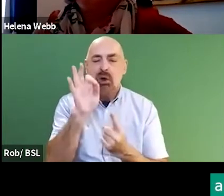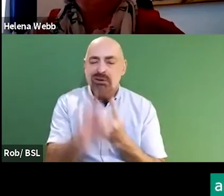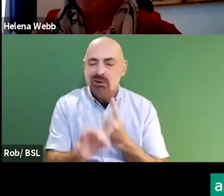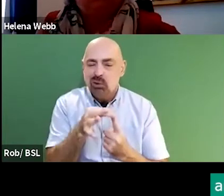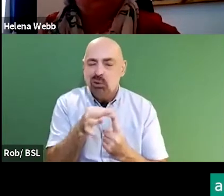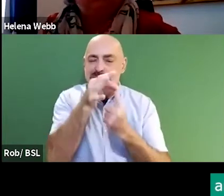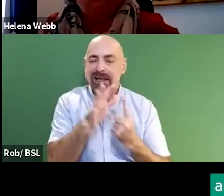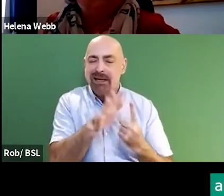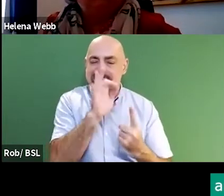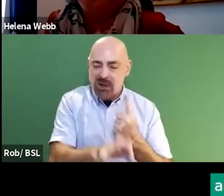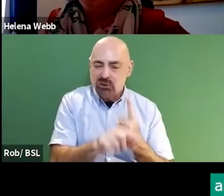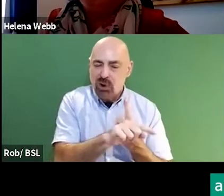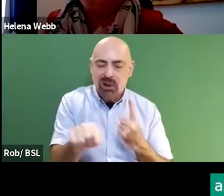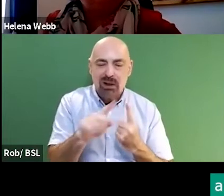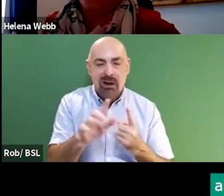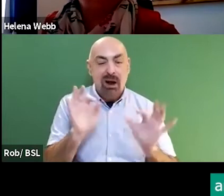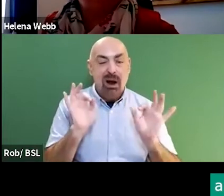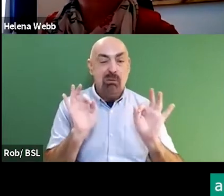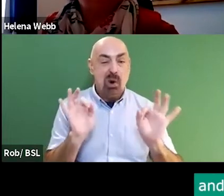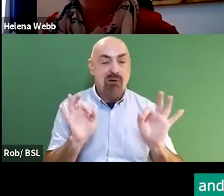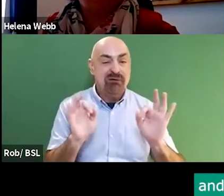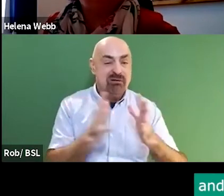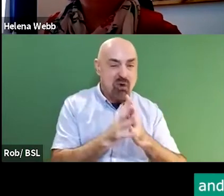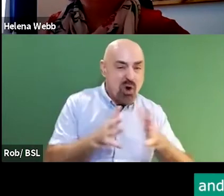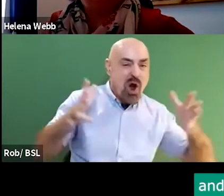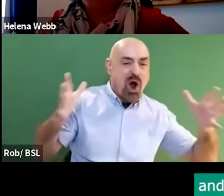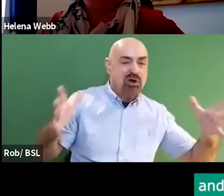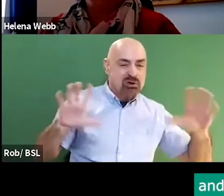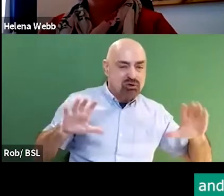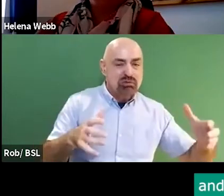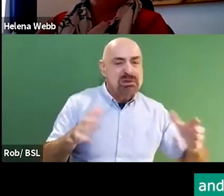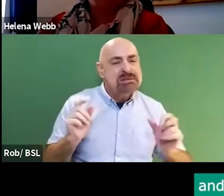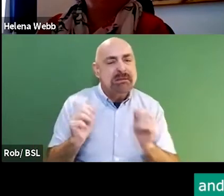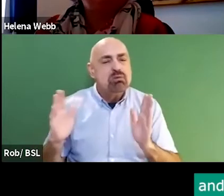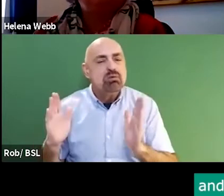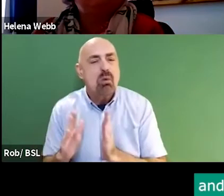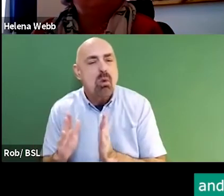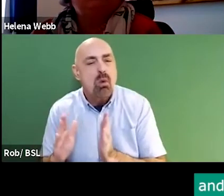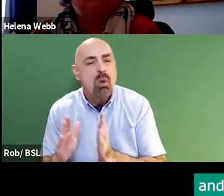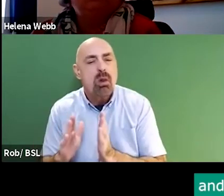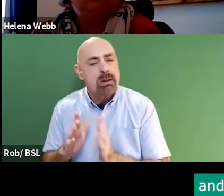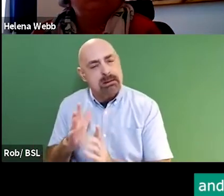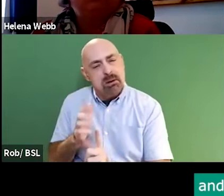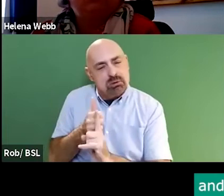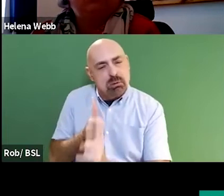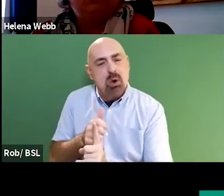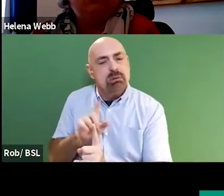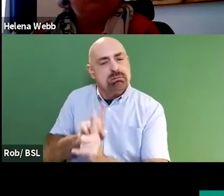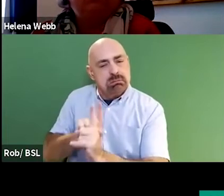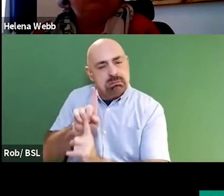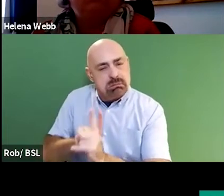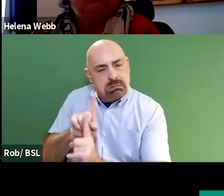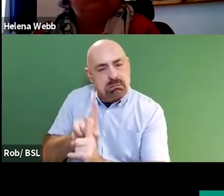got some perfect spaces for larger group work, and then some of our smaller hubs will support more discrete services. So,